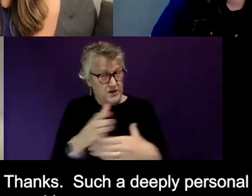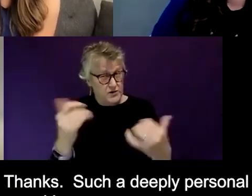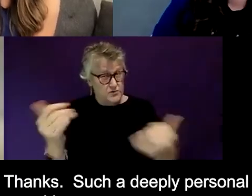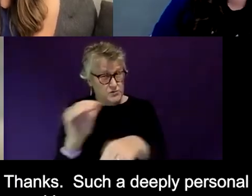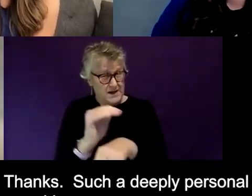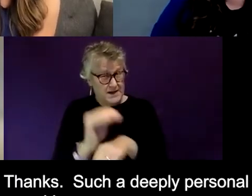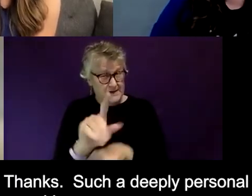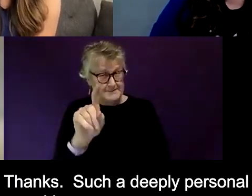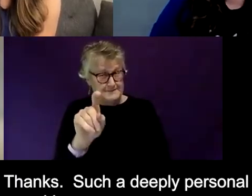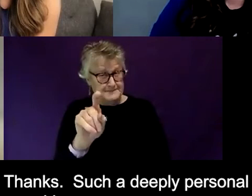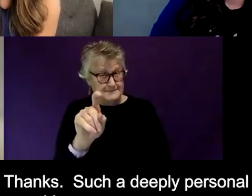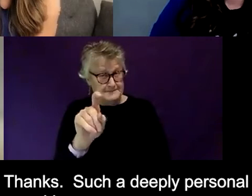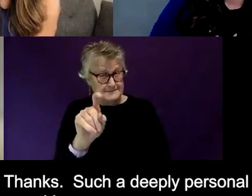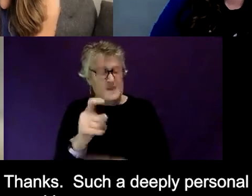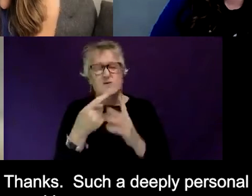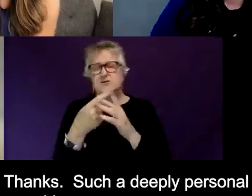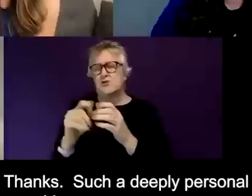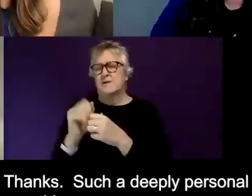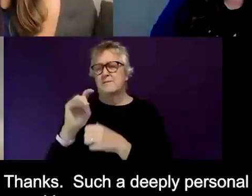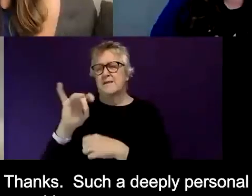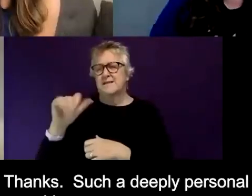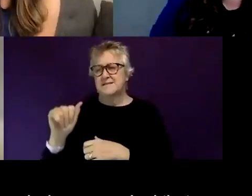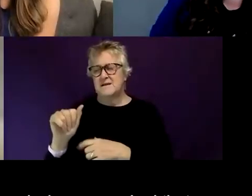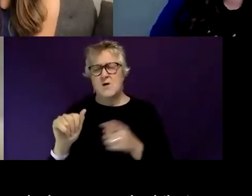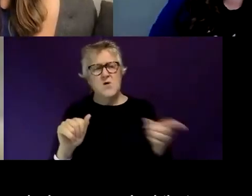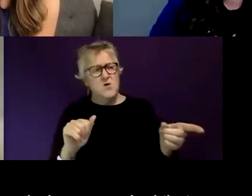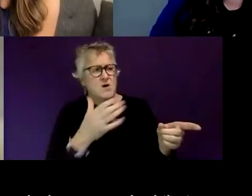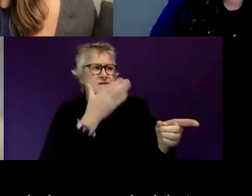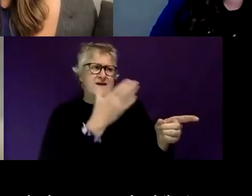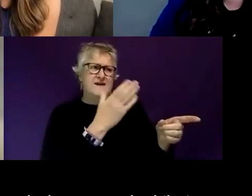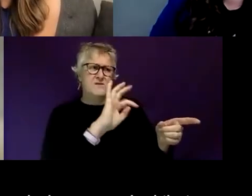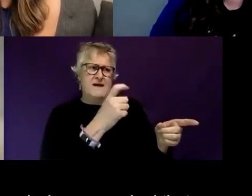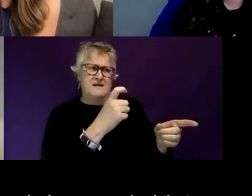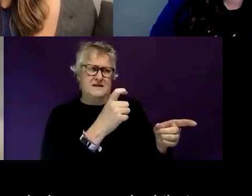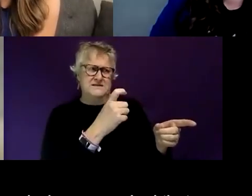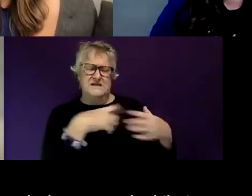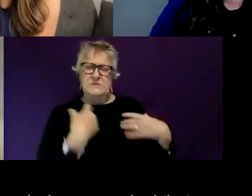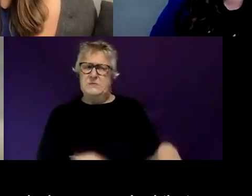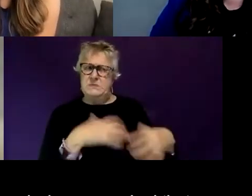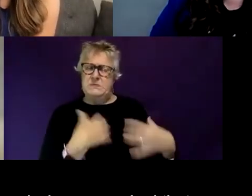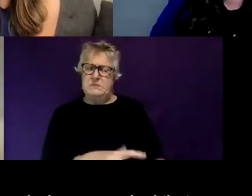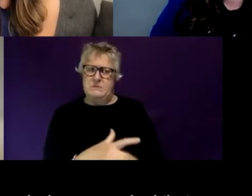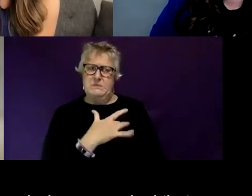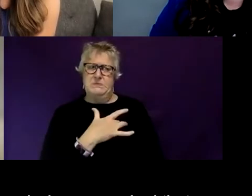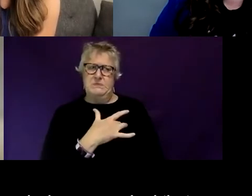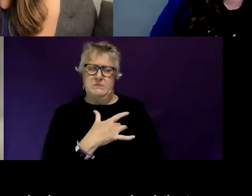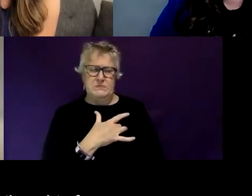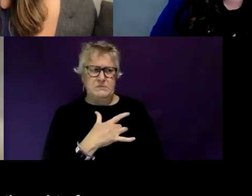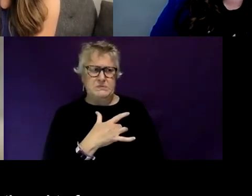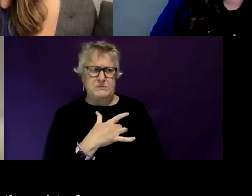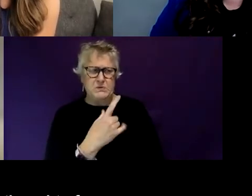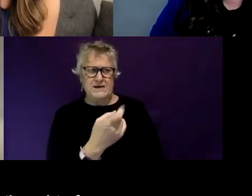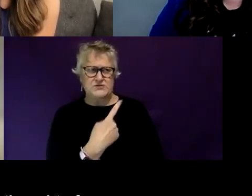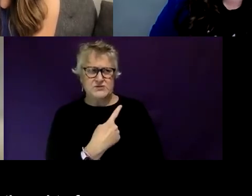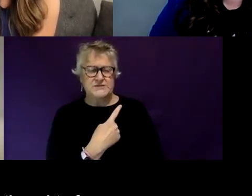Thanks, Alex. Such a deeply personal question. And I think when you said that, and when you asked